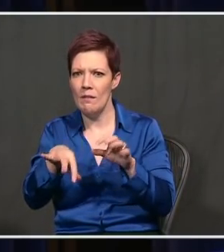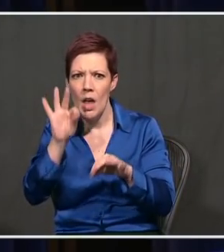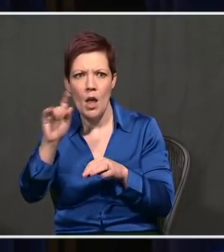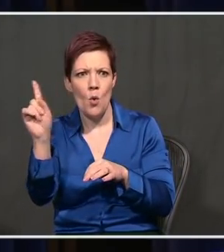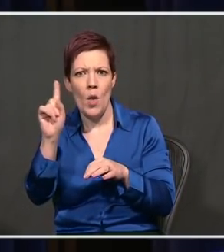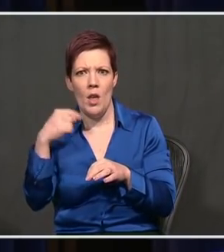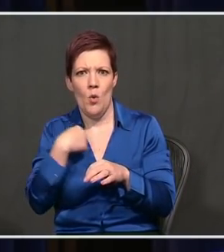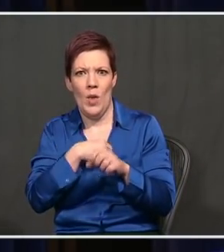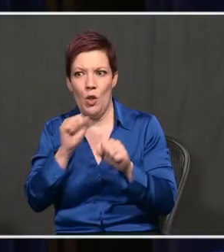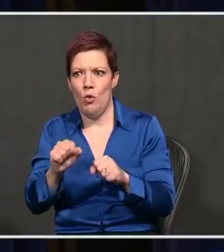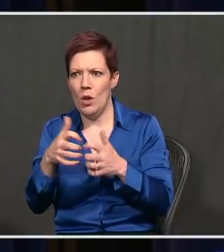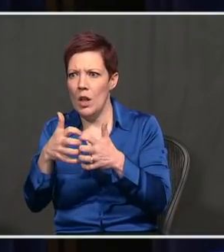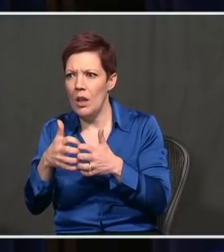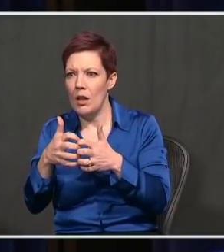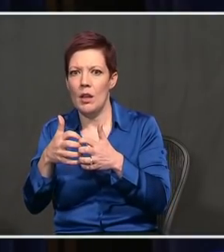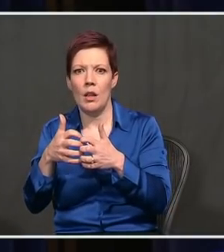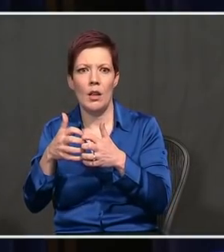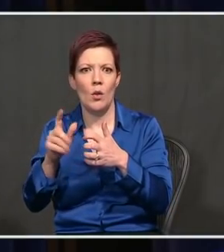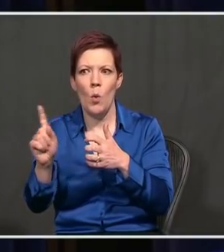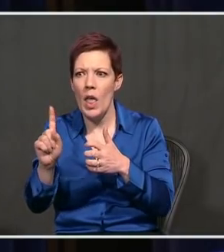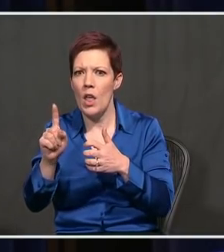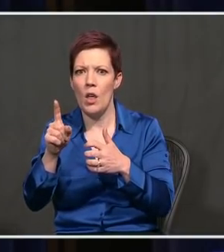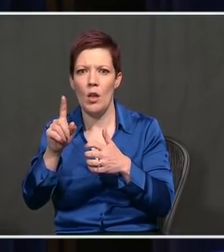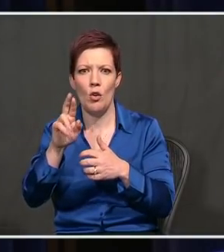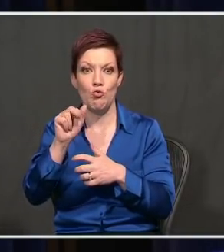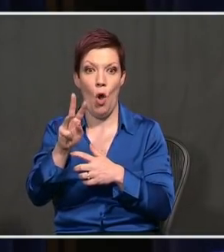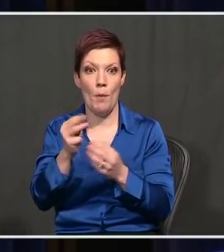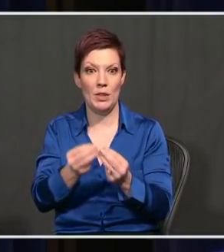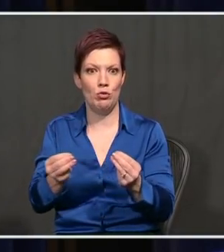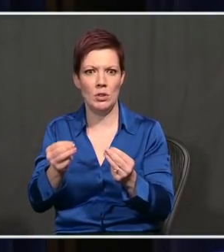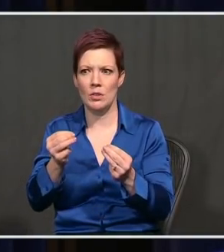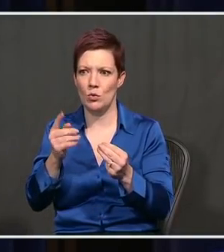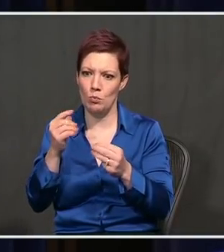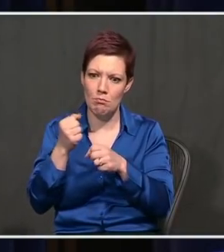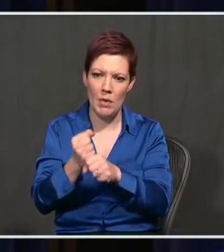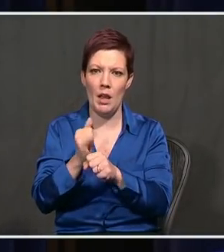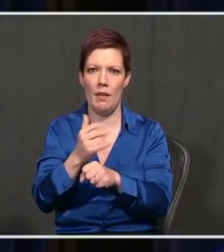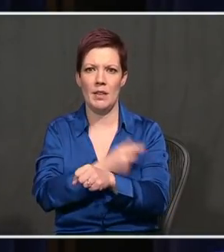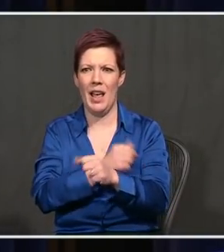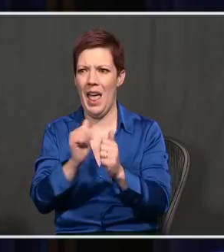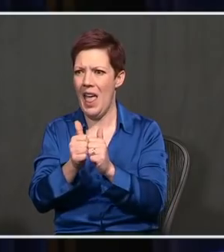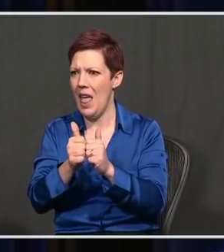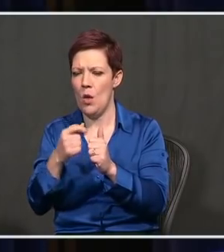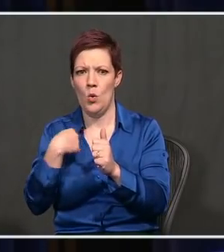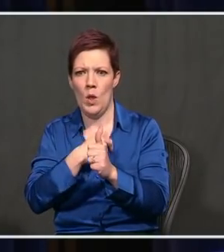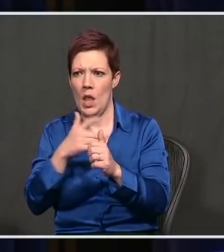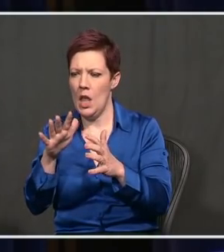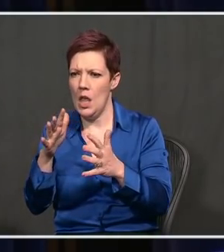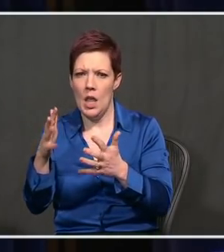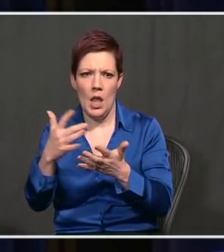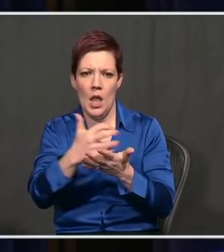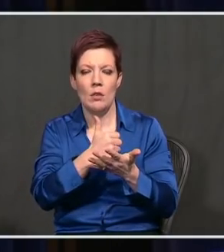manufacturing capabilities, source the raw materials. My colleague, General Perna, and his team have done an unbelievable job in